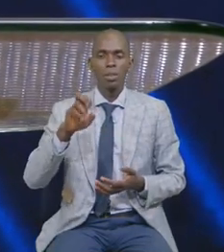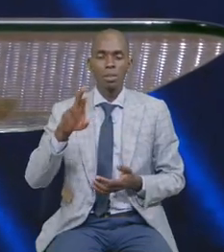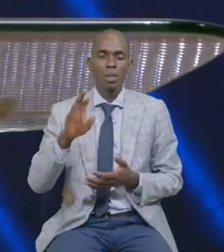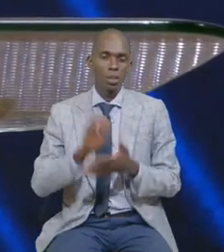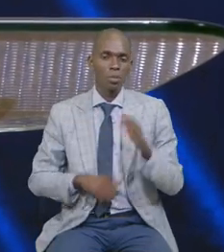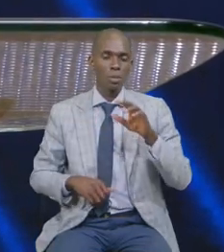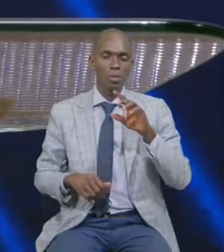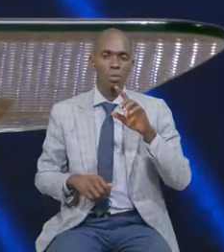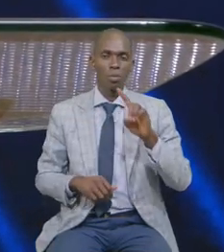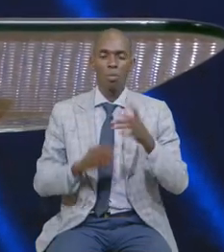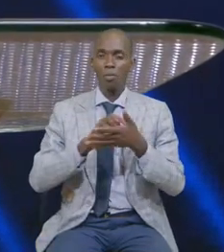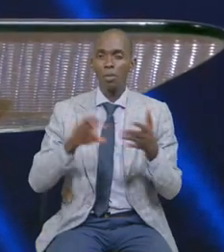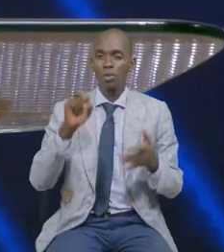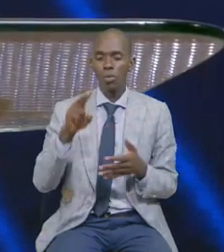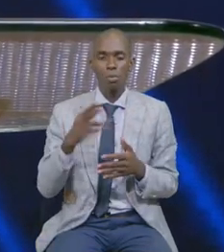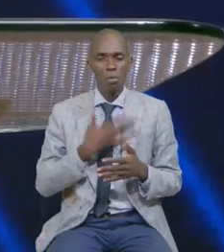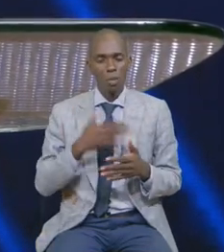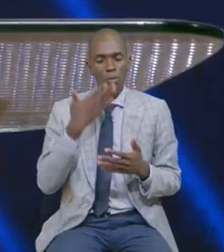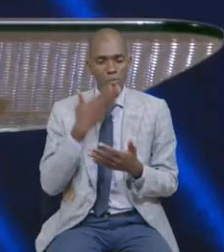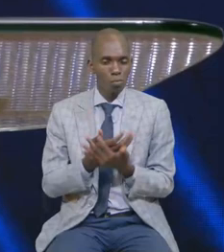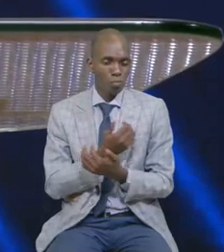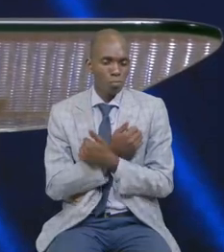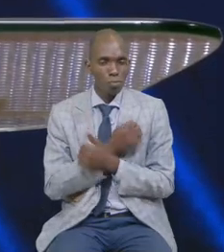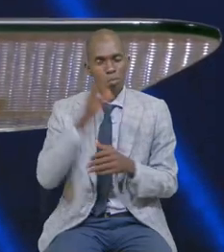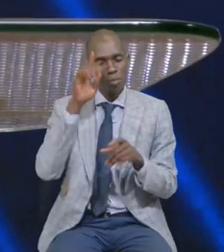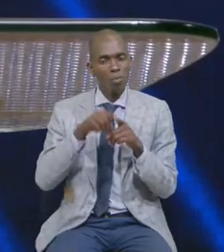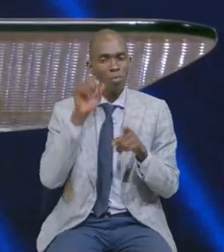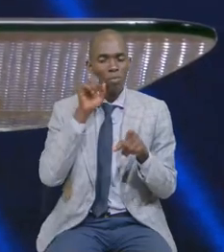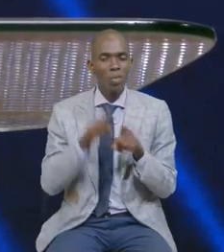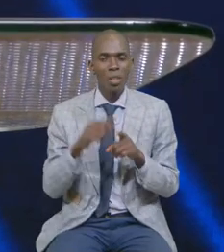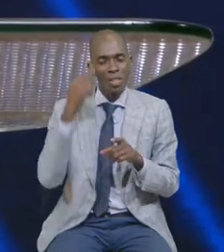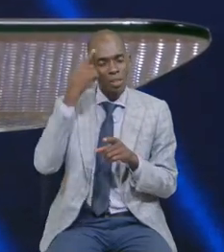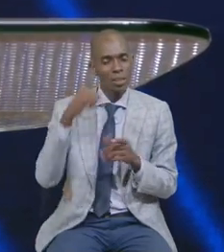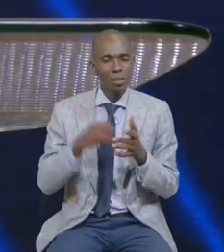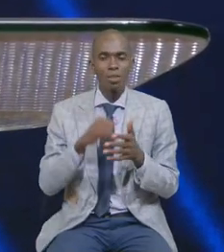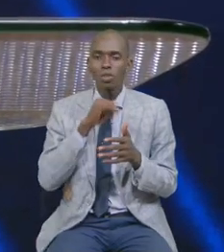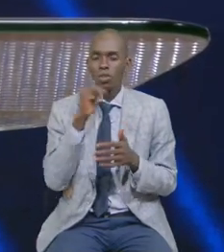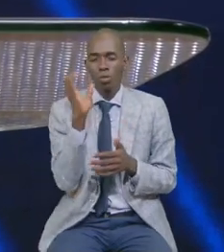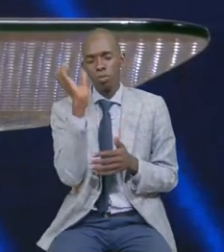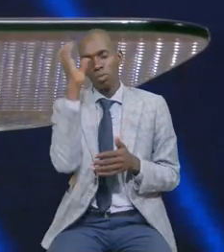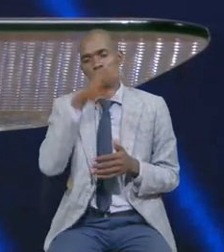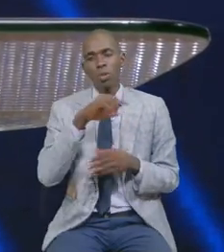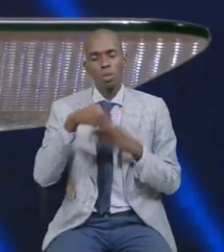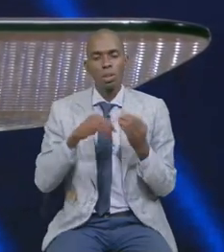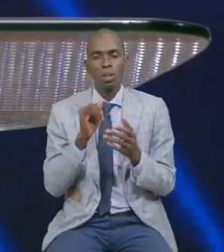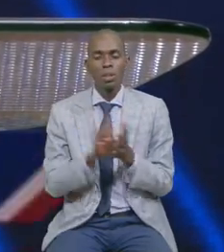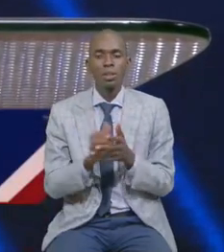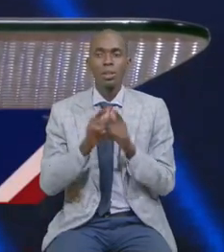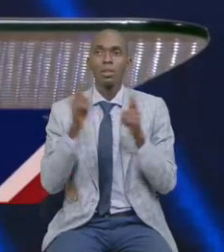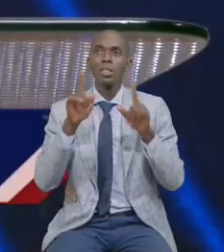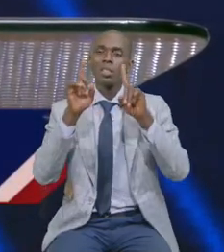beloved I think it not strange concerning the fairy trials which is come to try you